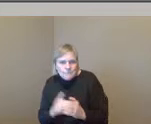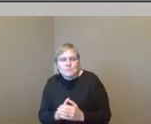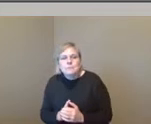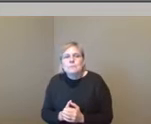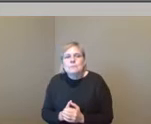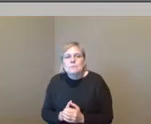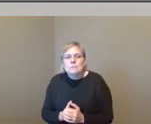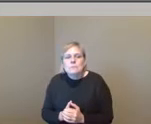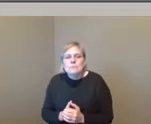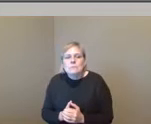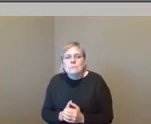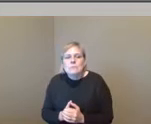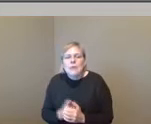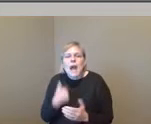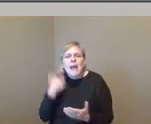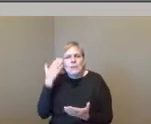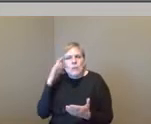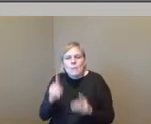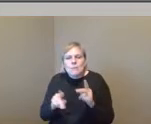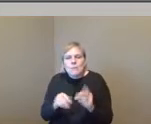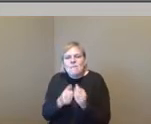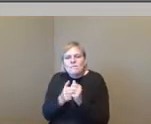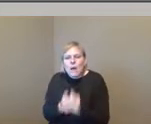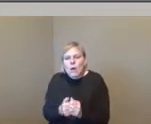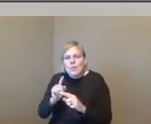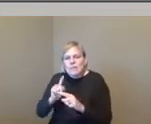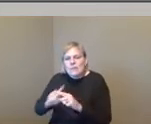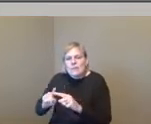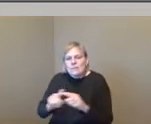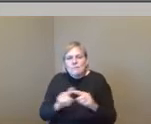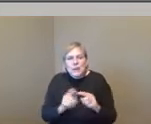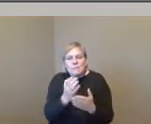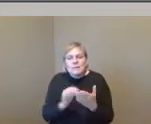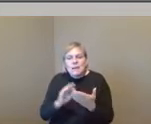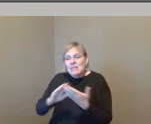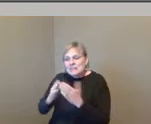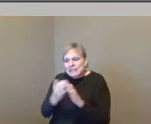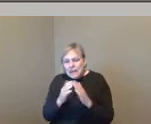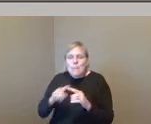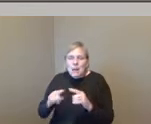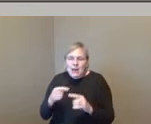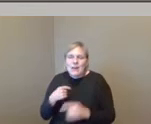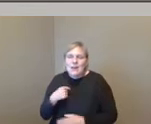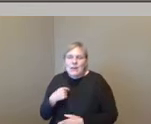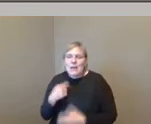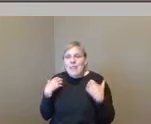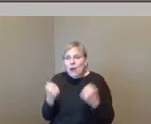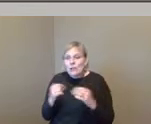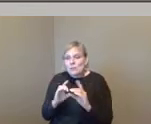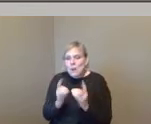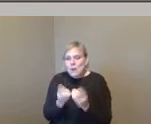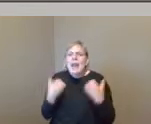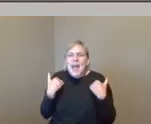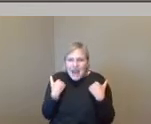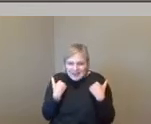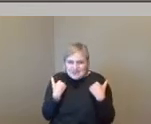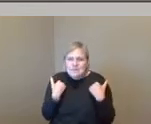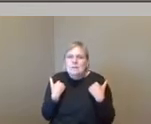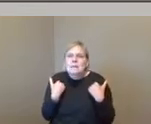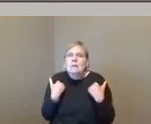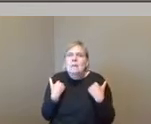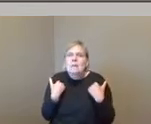I don't know if folks follow the different moving pieces of the city, but the health department does have an